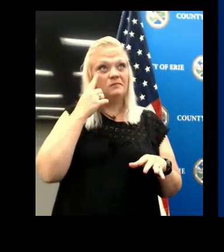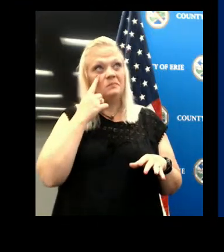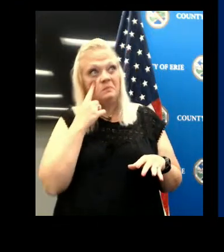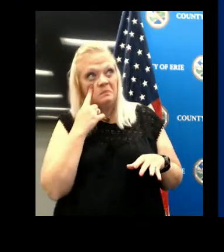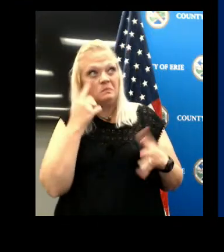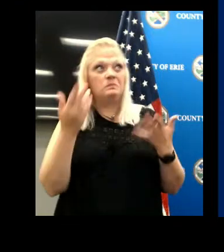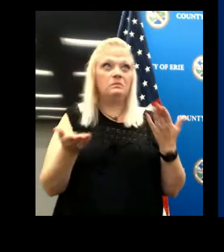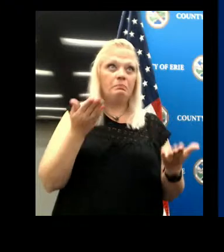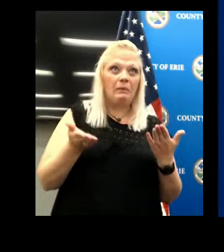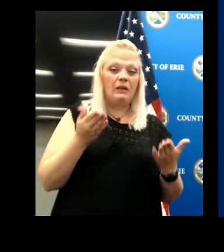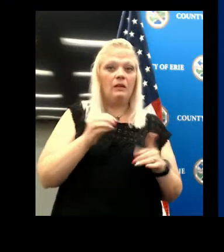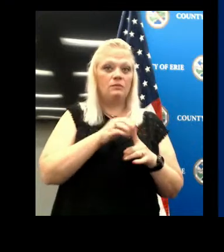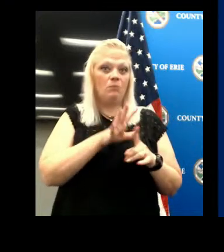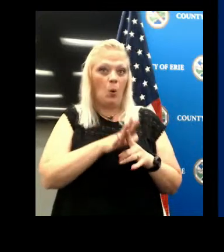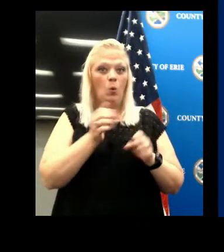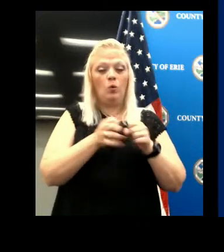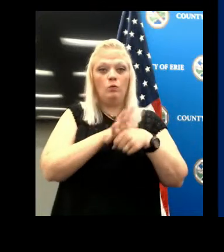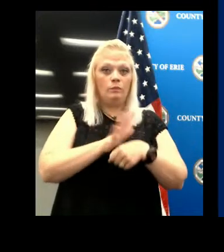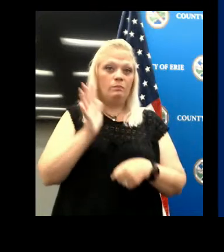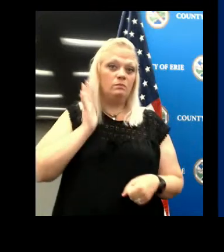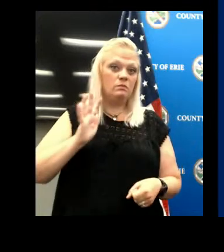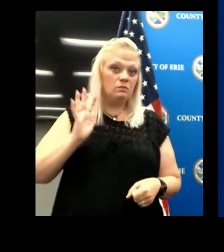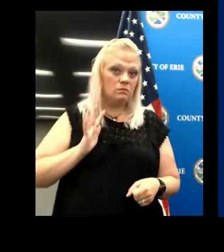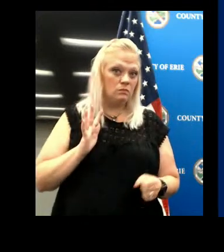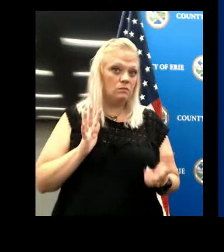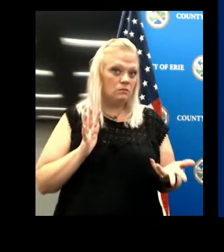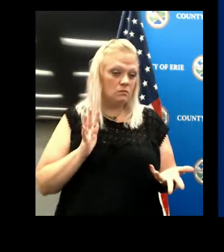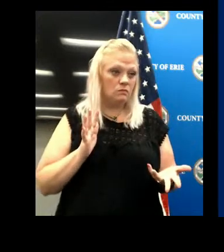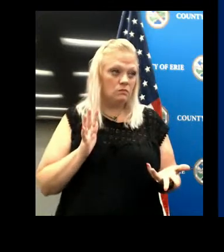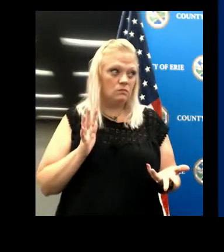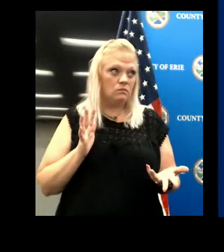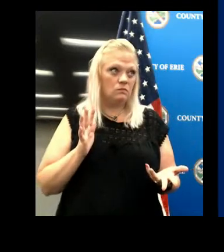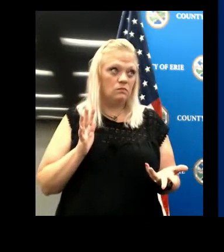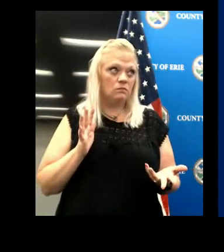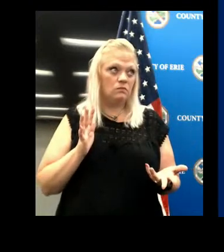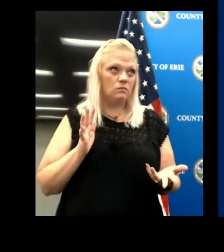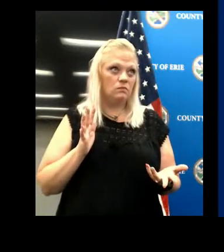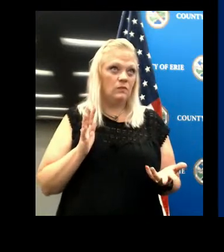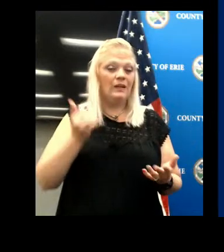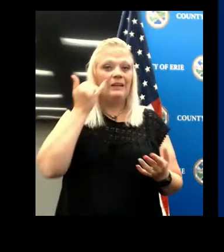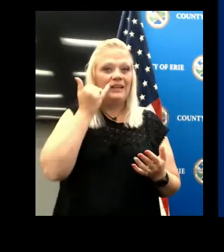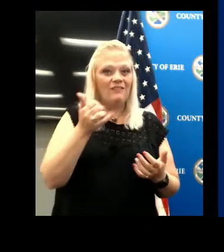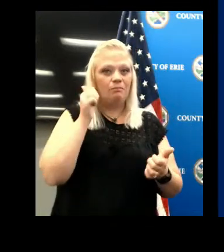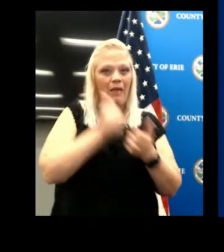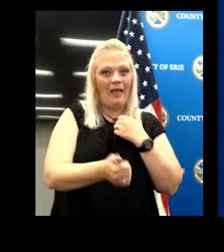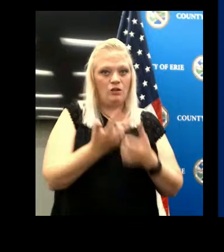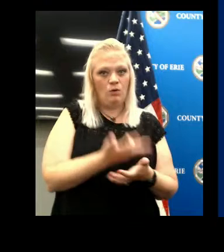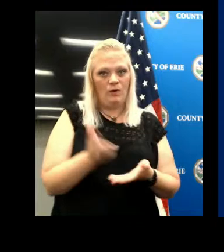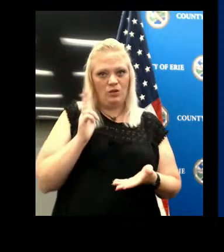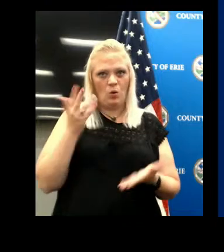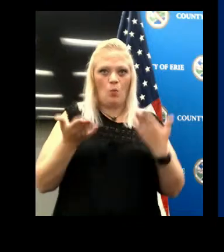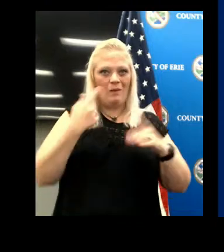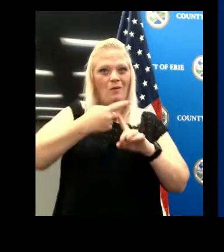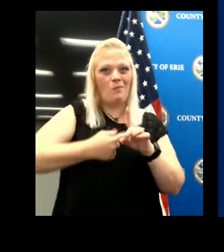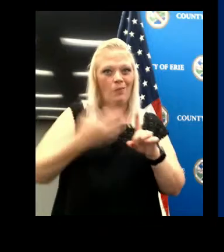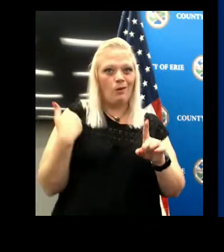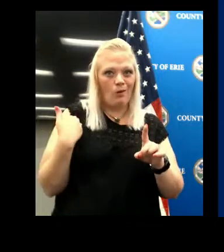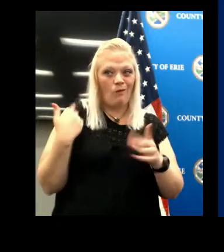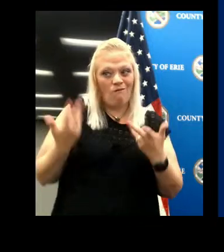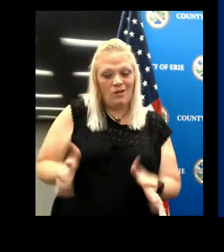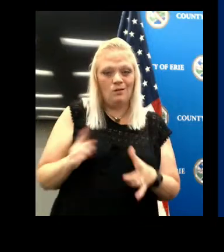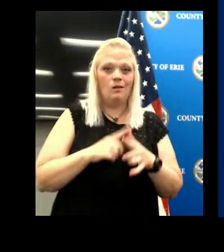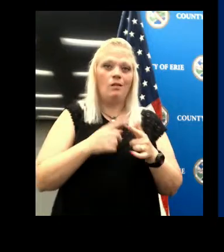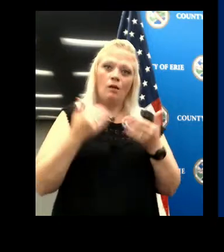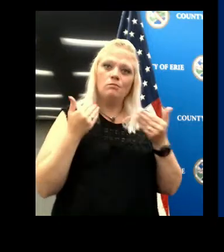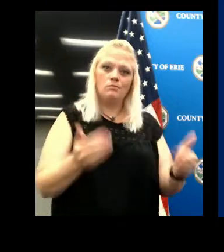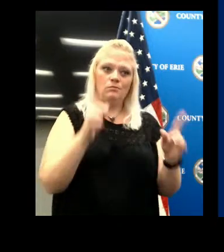exposed to the coronavirus over 3 weeks ago or so, really a month, you should get tested for